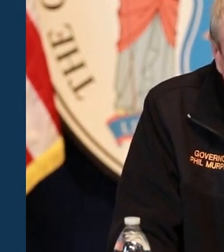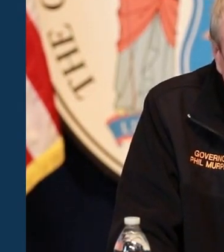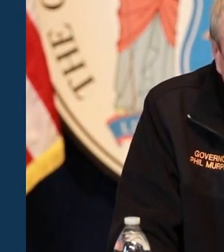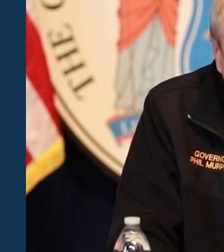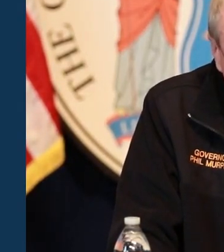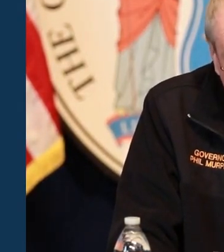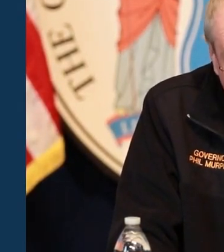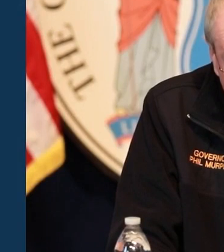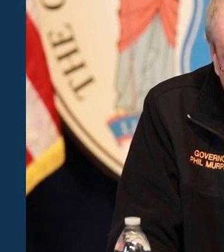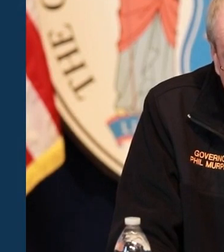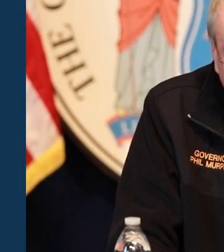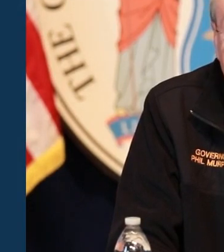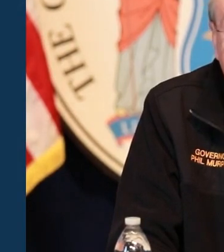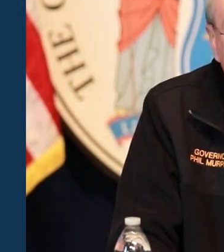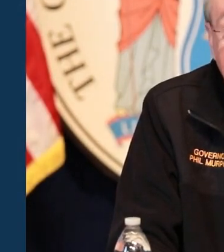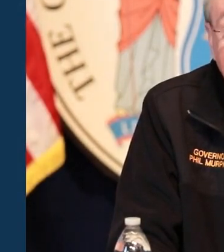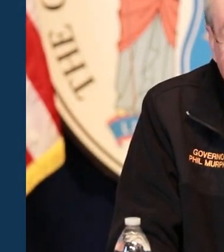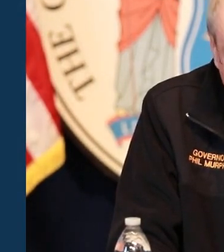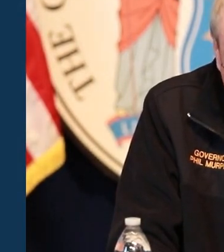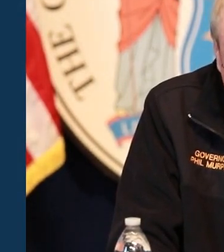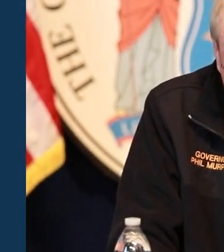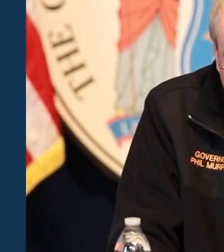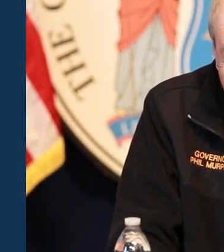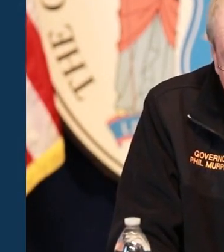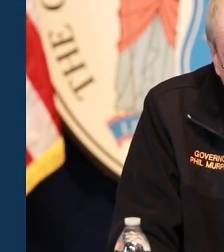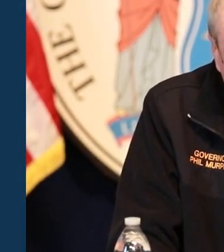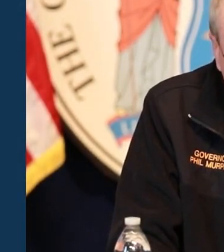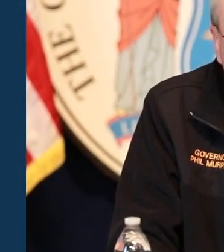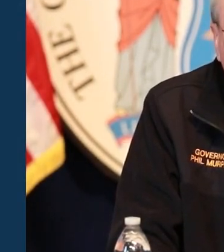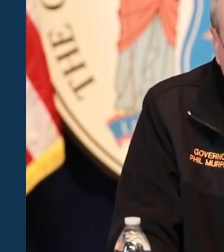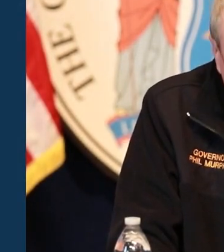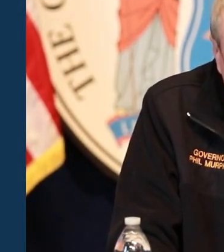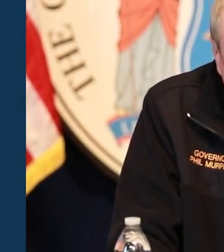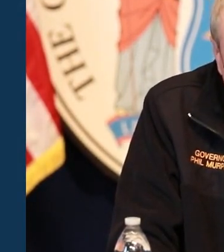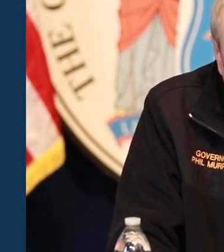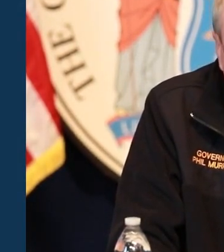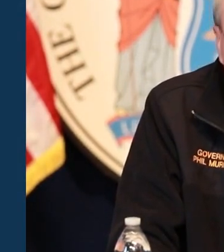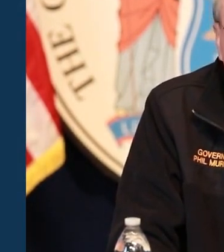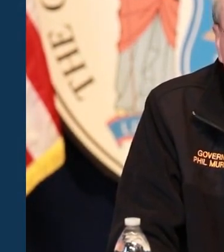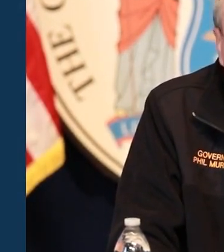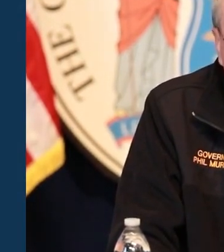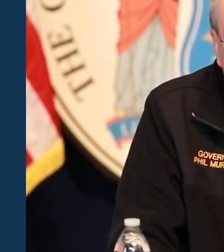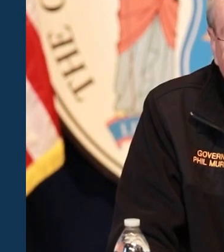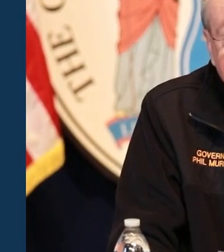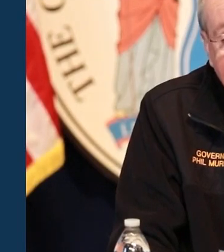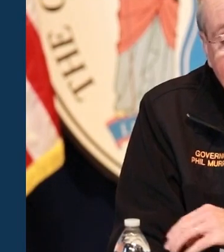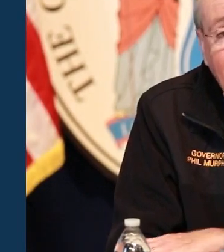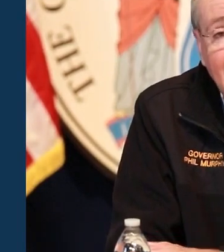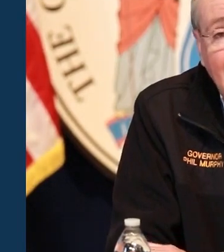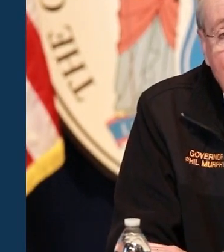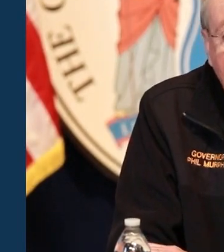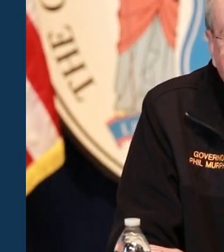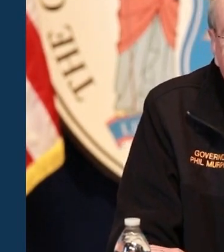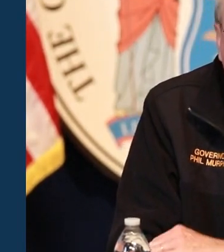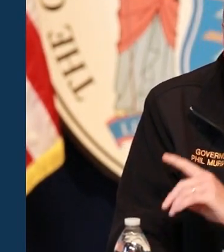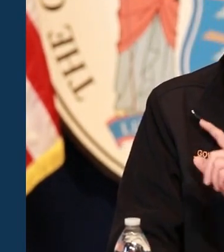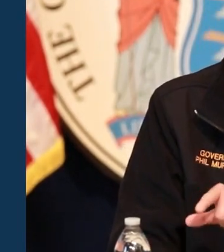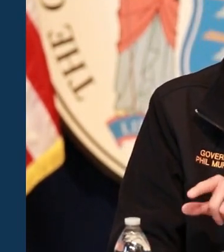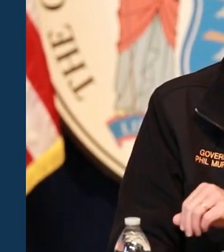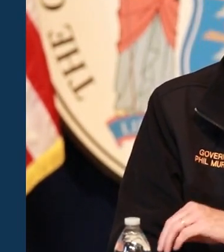Uniqlo. And by the way, if you have any PPE to donate, no matter how much, please let us know by going to